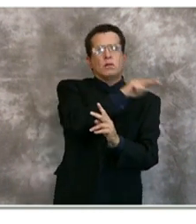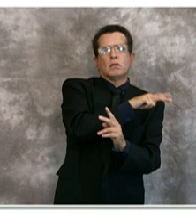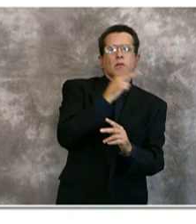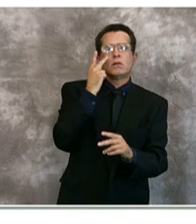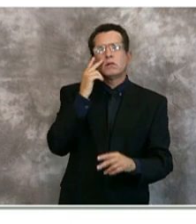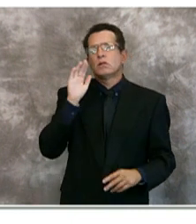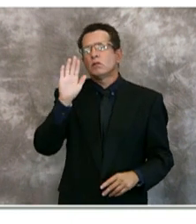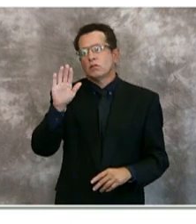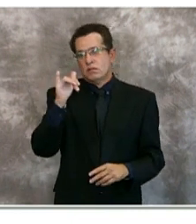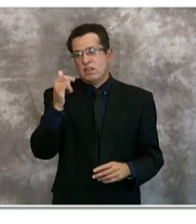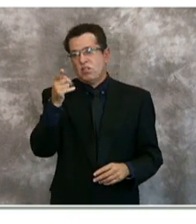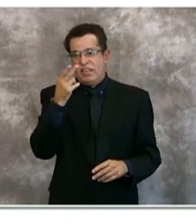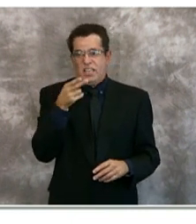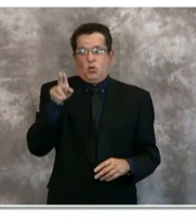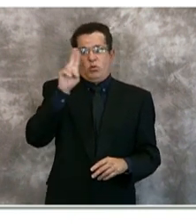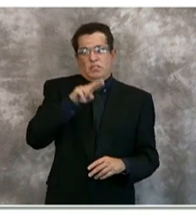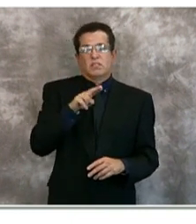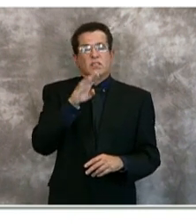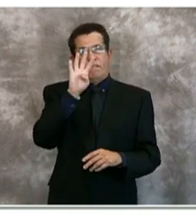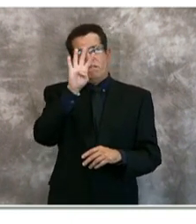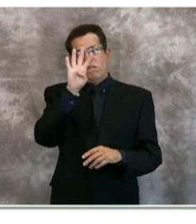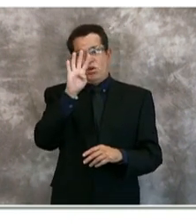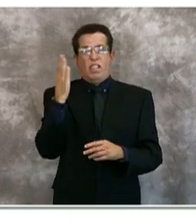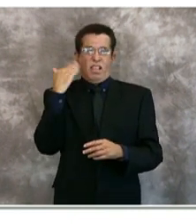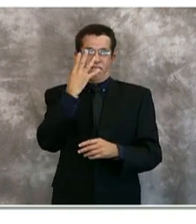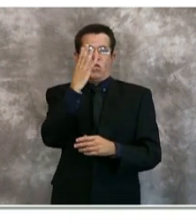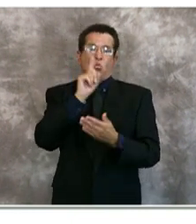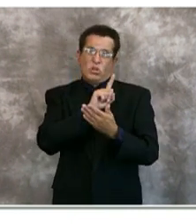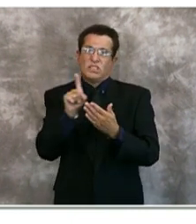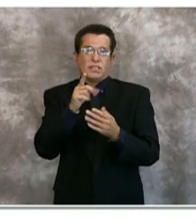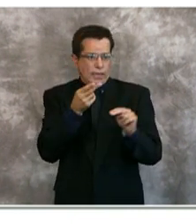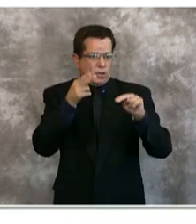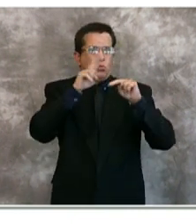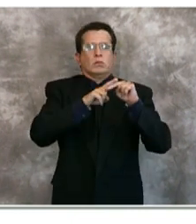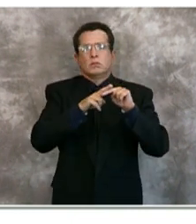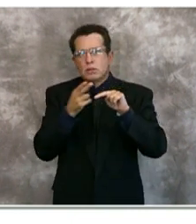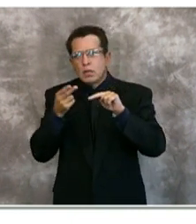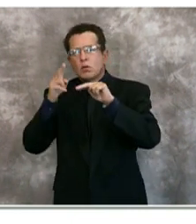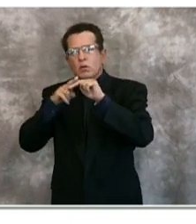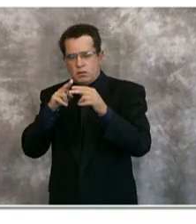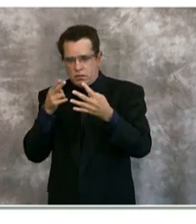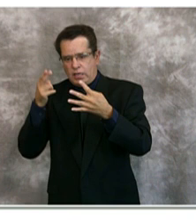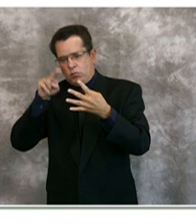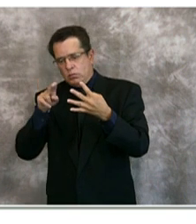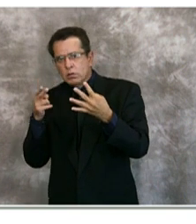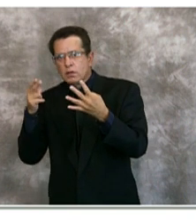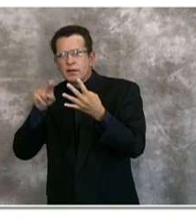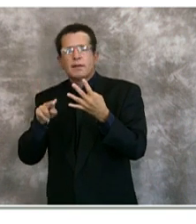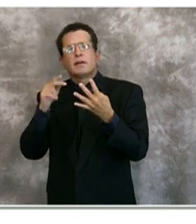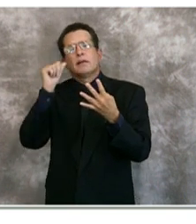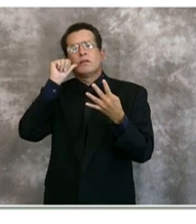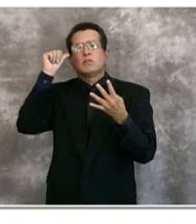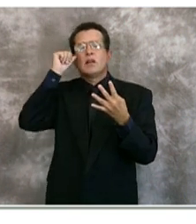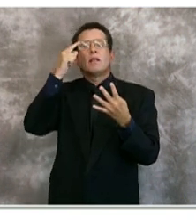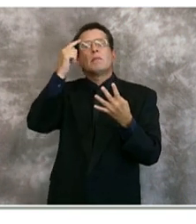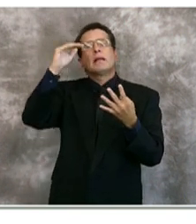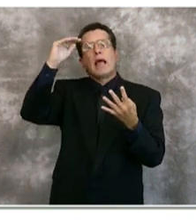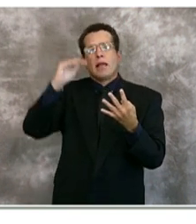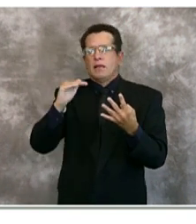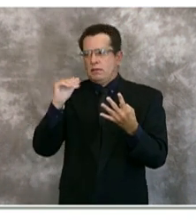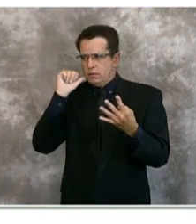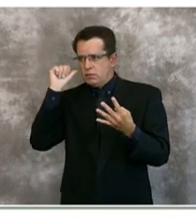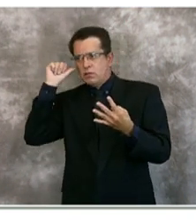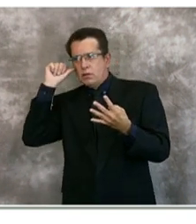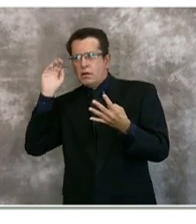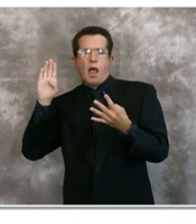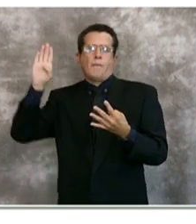saw increases from the prior 4 weeks, and we are seeing some decline, but yesterday there was an increase.